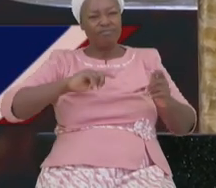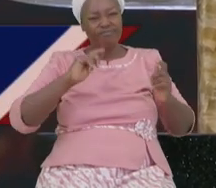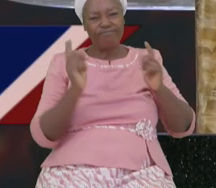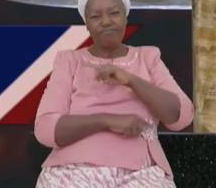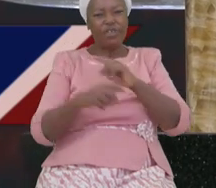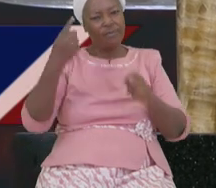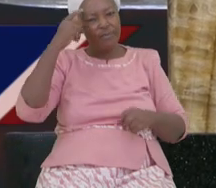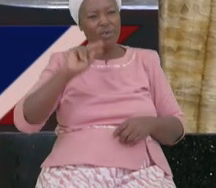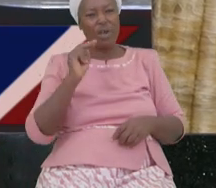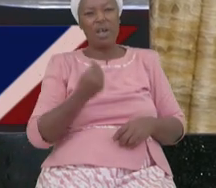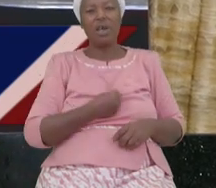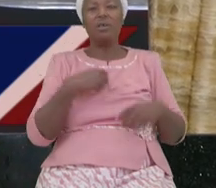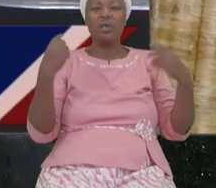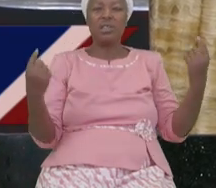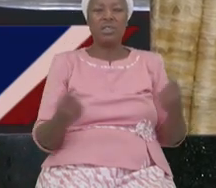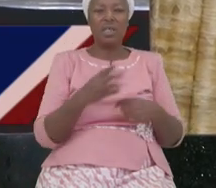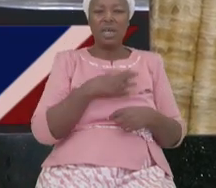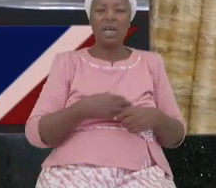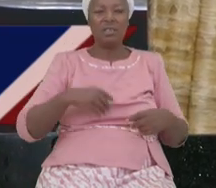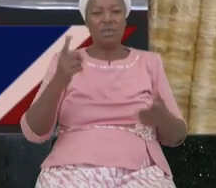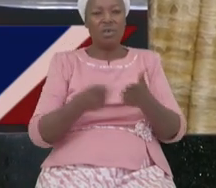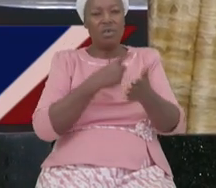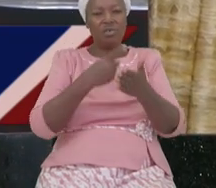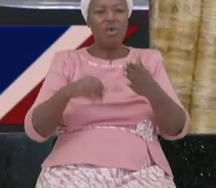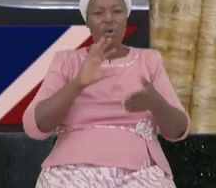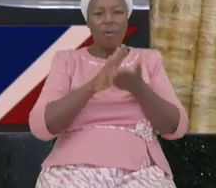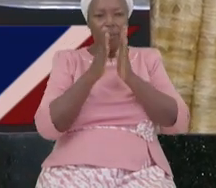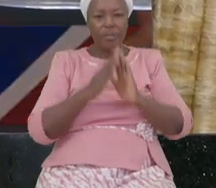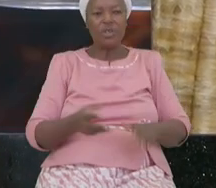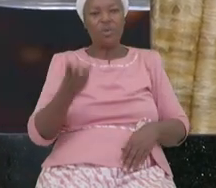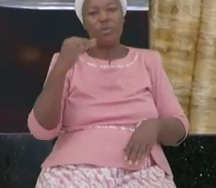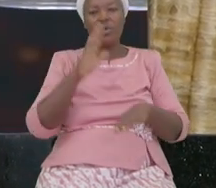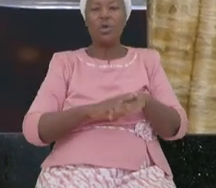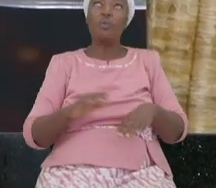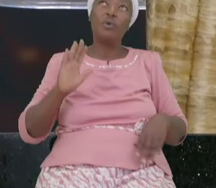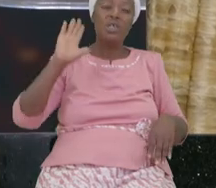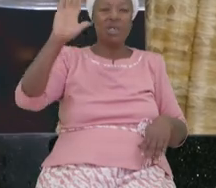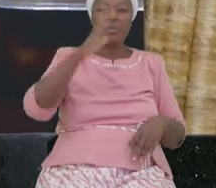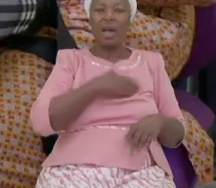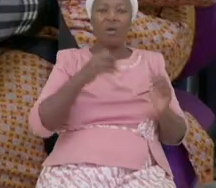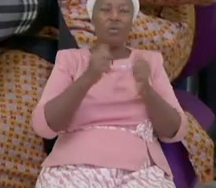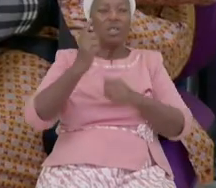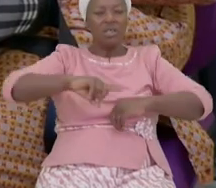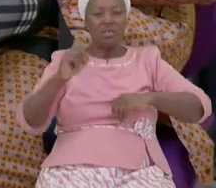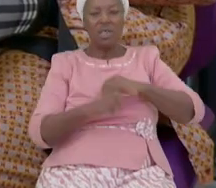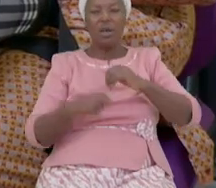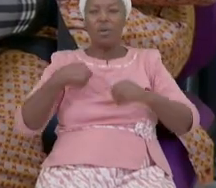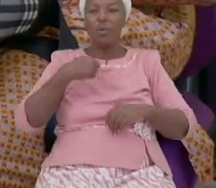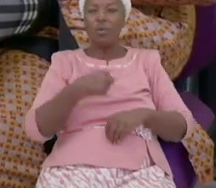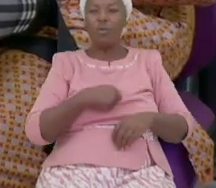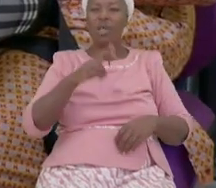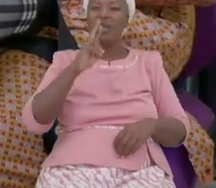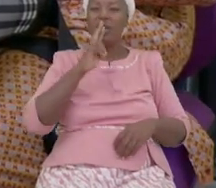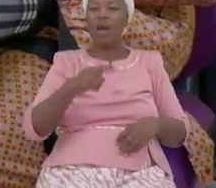peace was upon him, and with his stripes we are healed. If